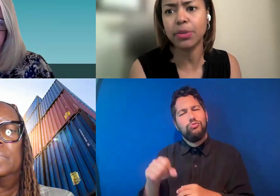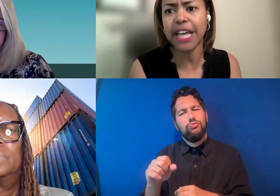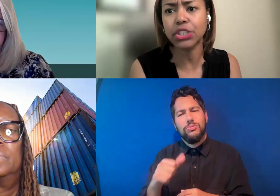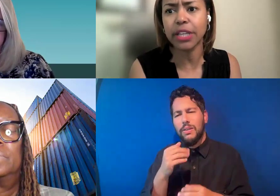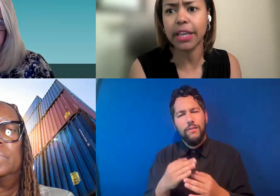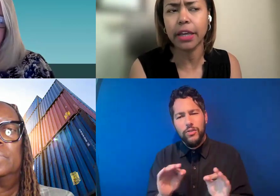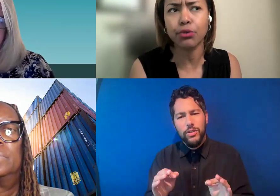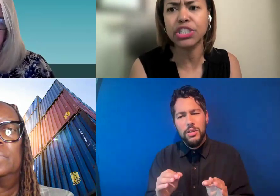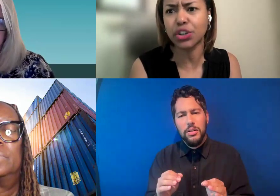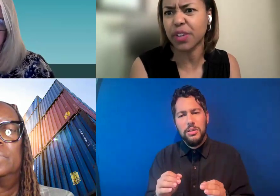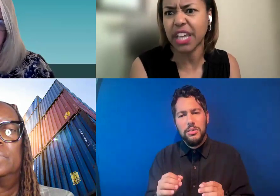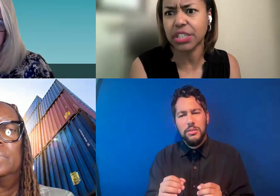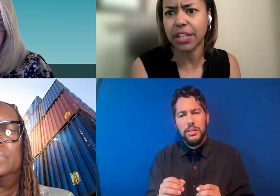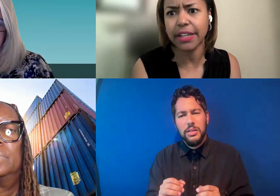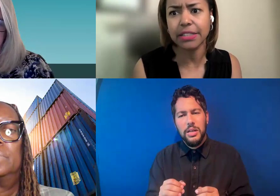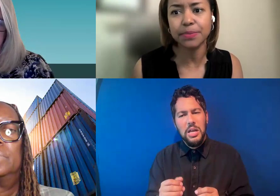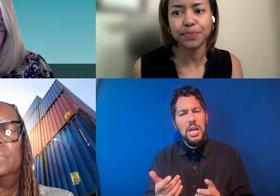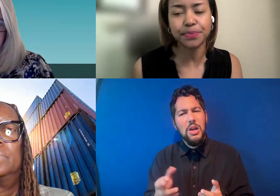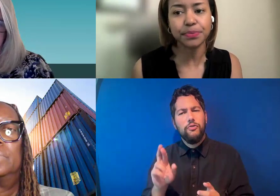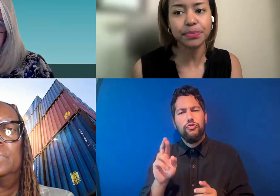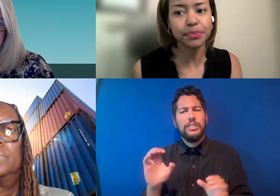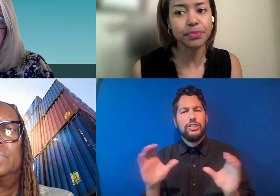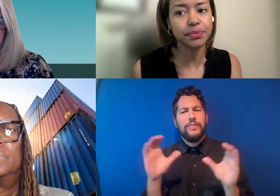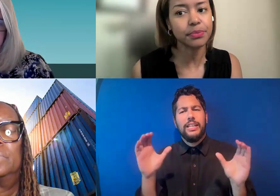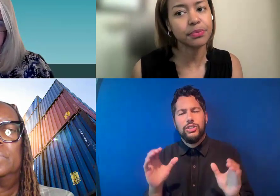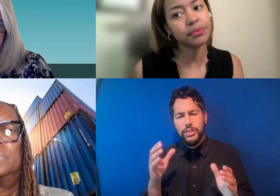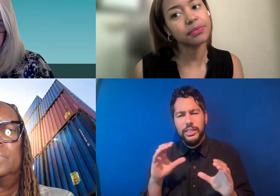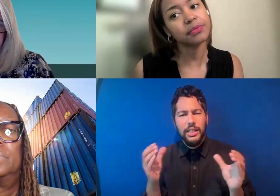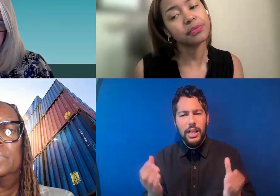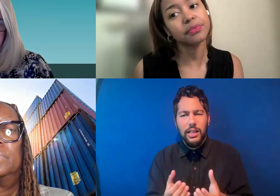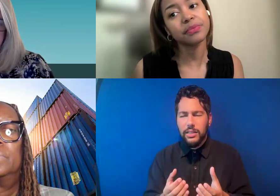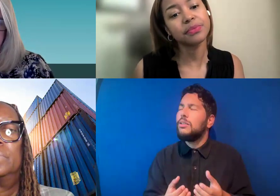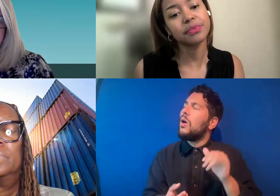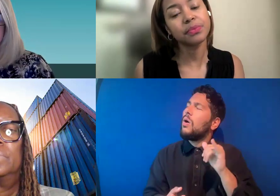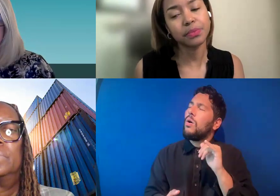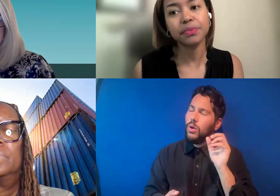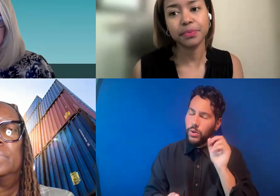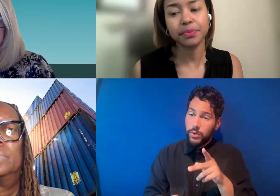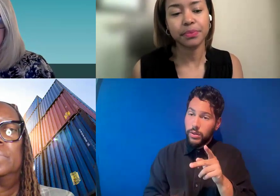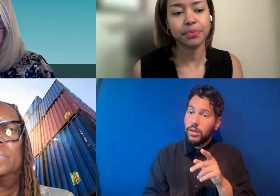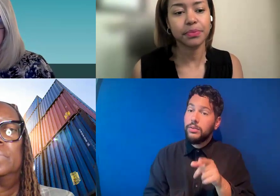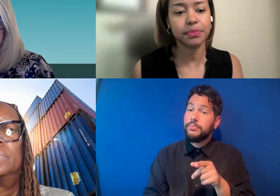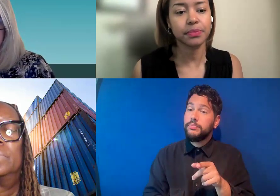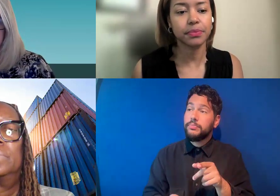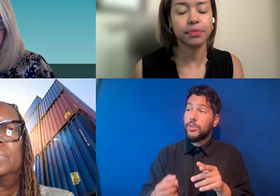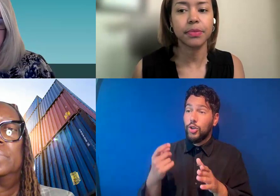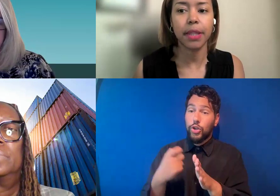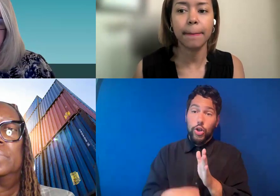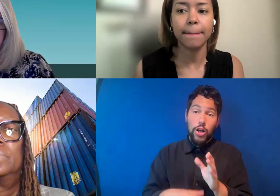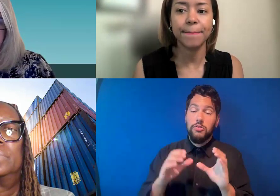Yeah. But it was Okay. it was So you have a cost actually for a a class. recertification class. Ah, okay. So you have a cost for a class,